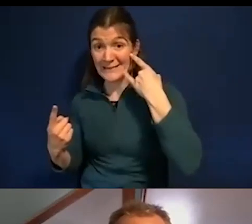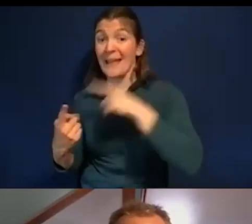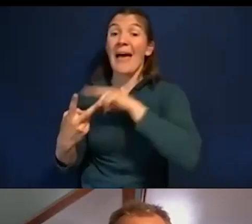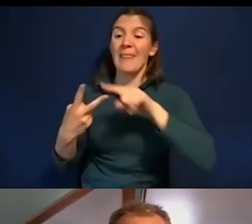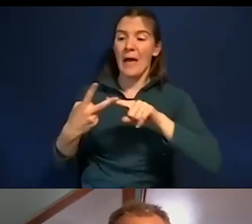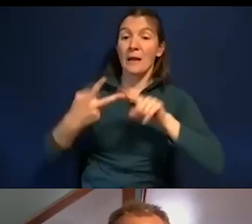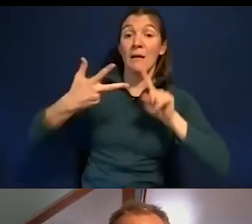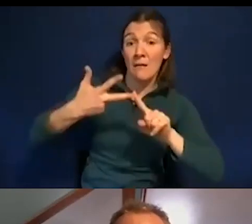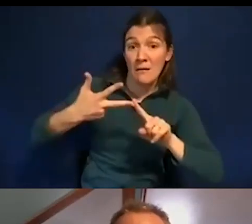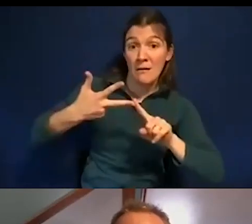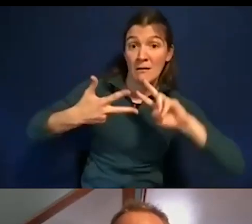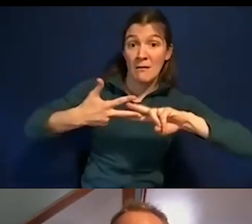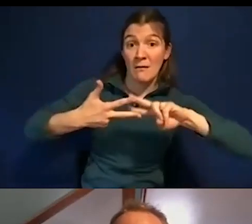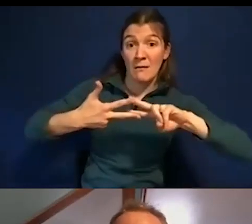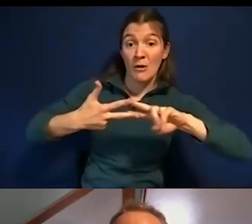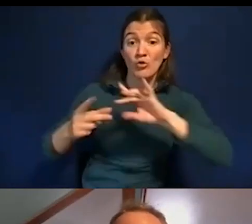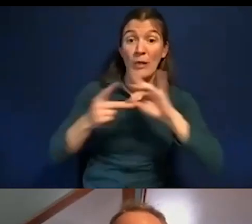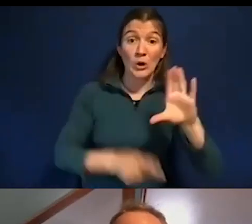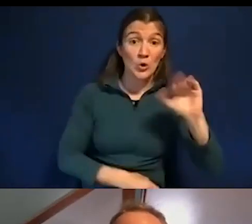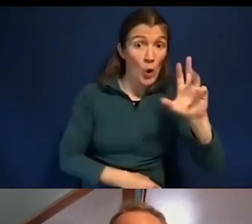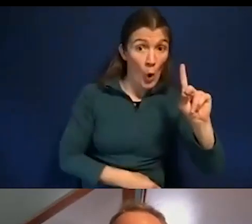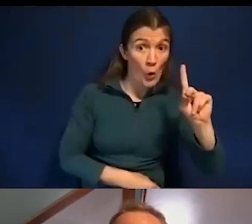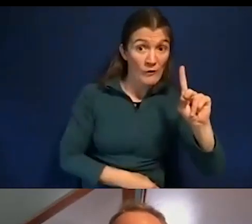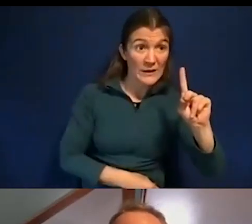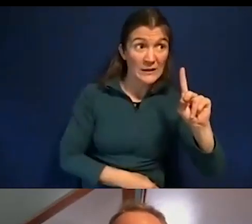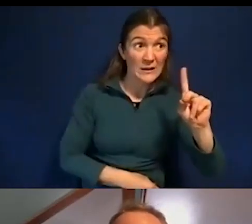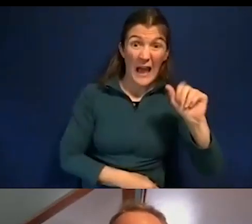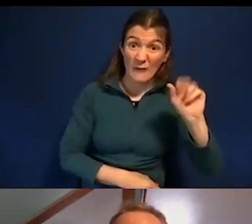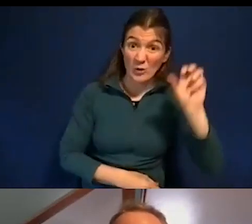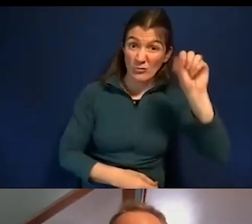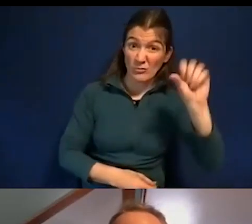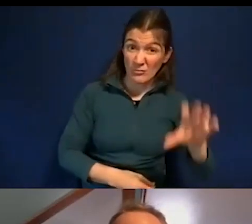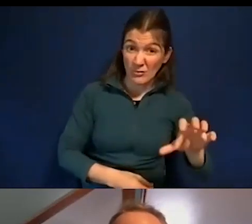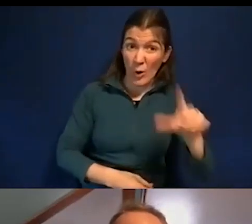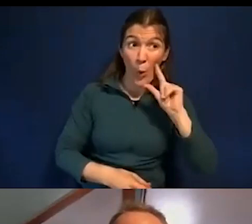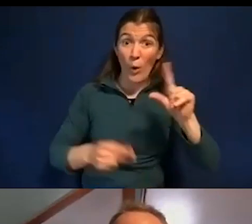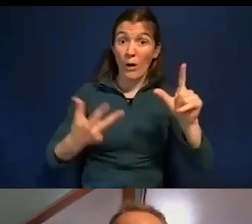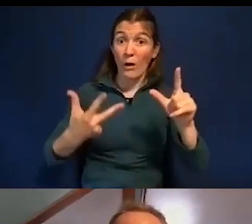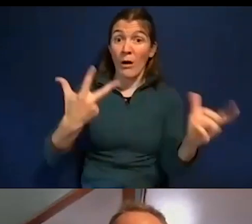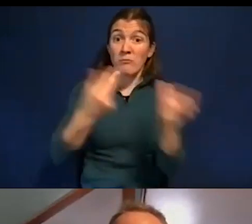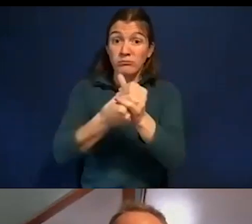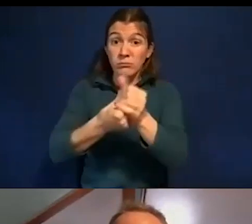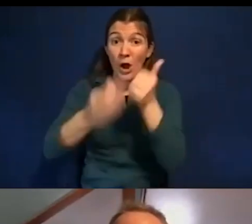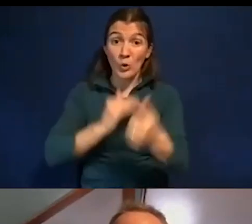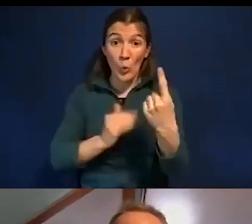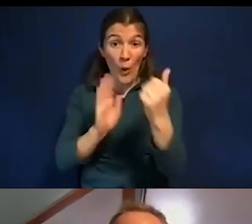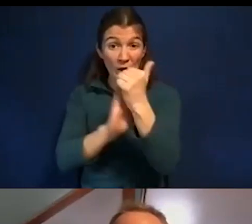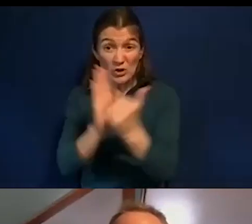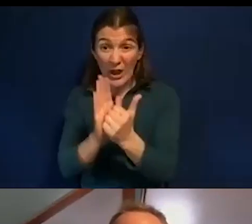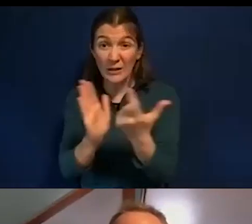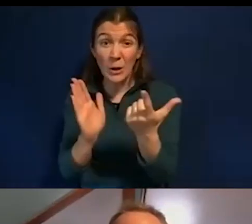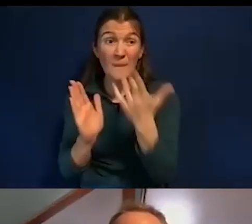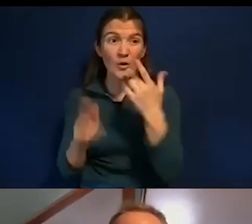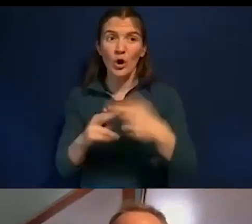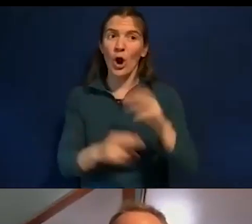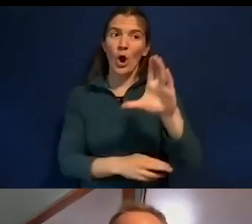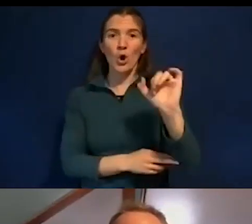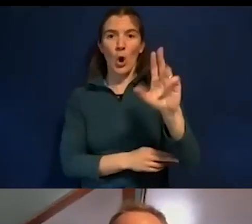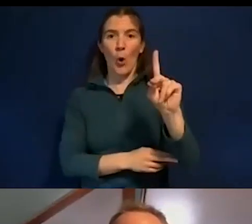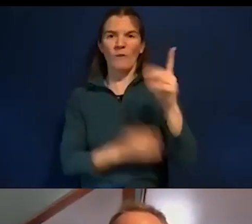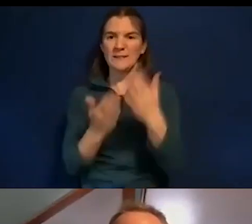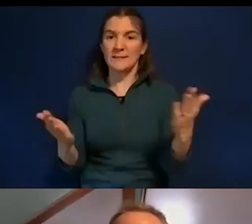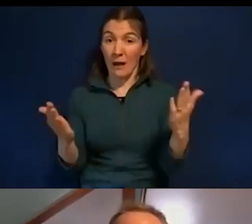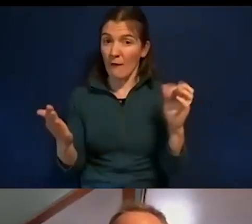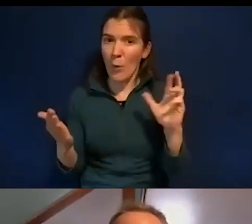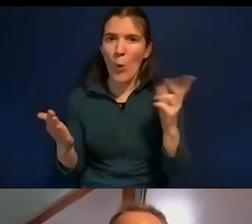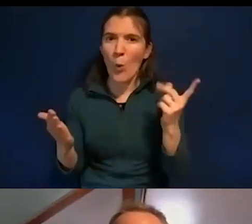related. So I don't really care whether it's under an umbrella discussion, it's up to the chair and vice chair, of course, or if they're